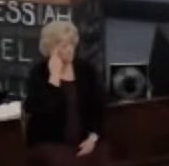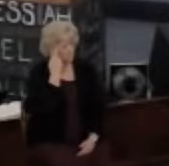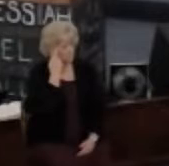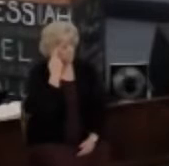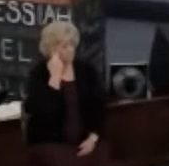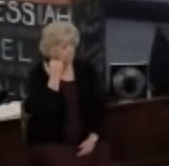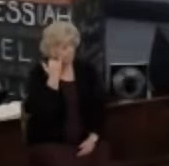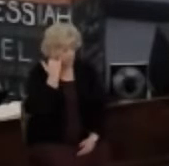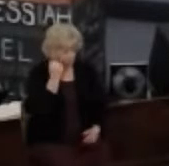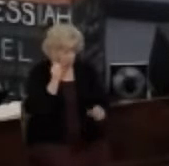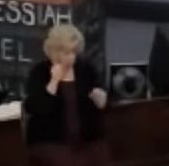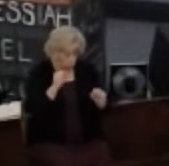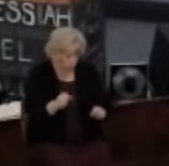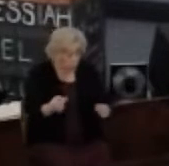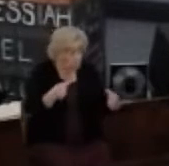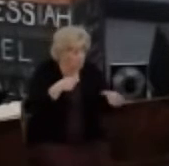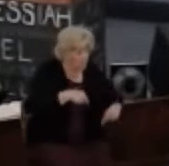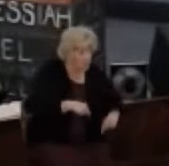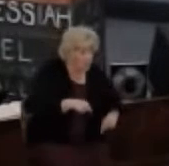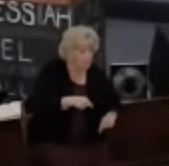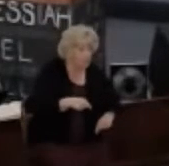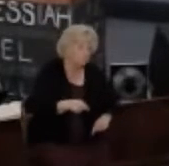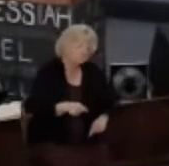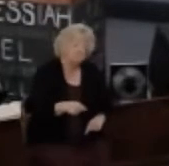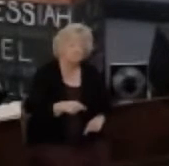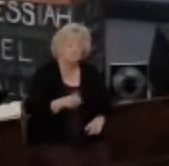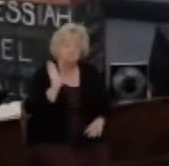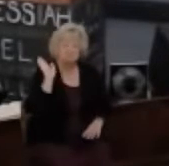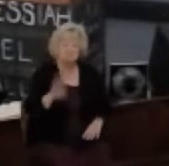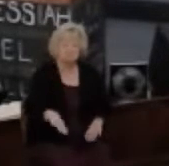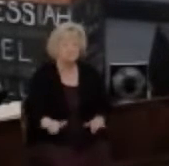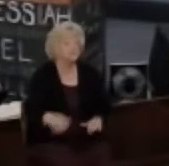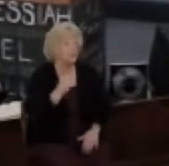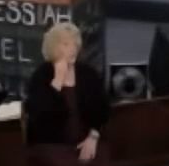and if you could be here and you're not, He knows that too.